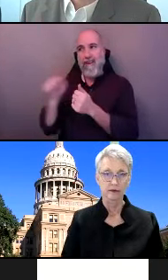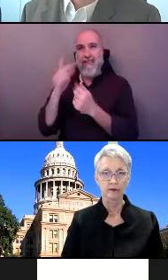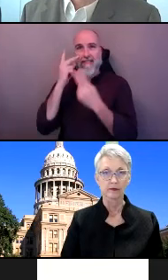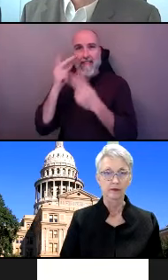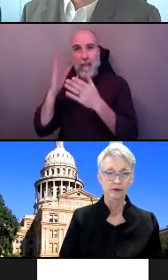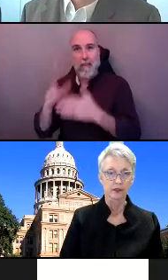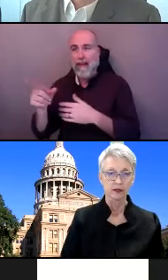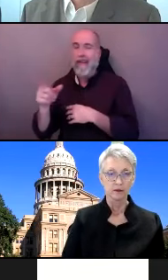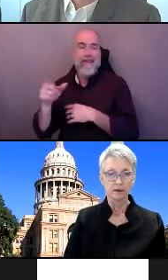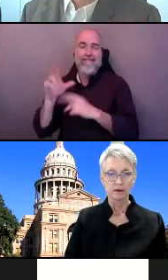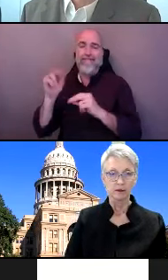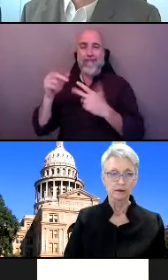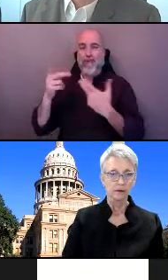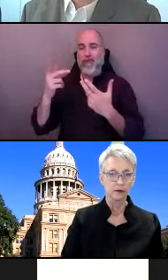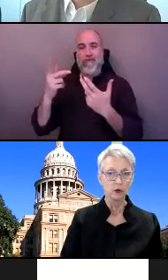ordinance.